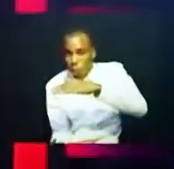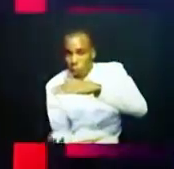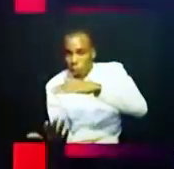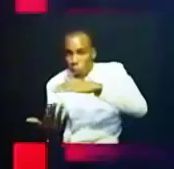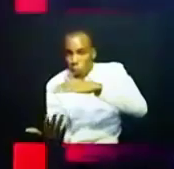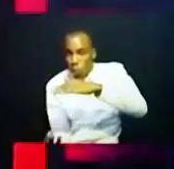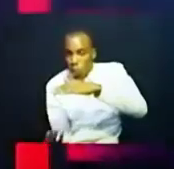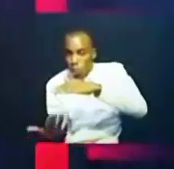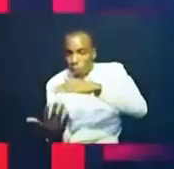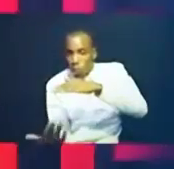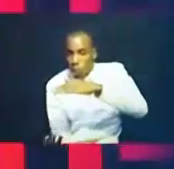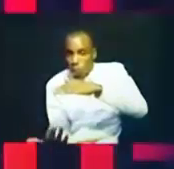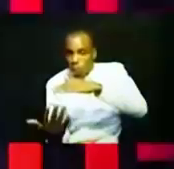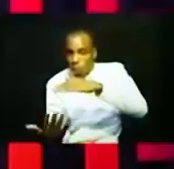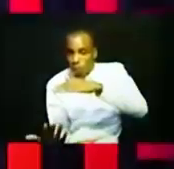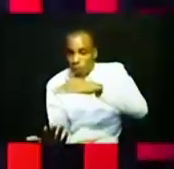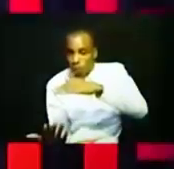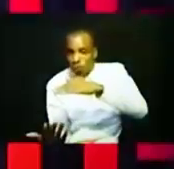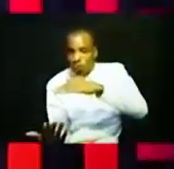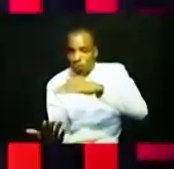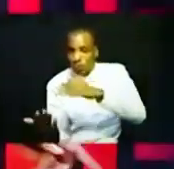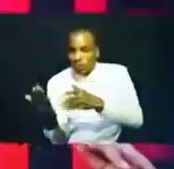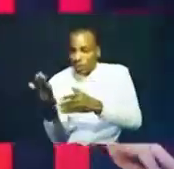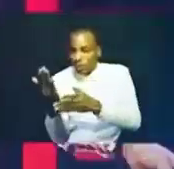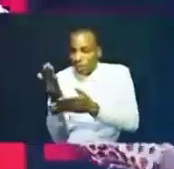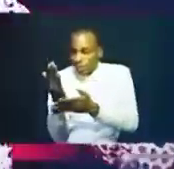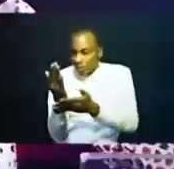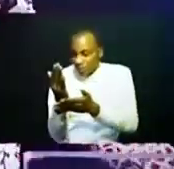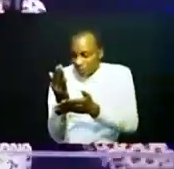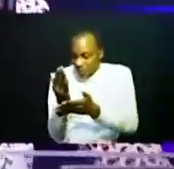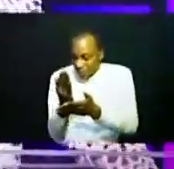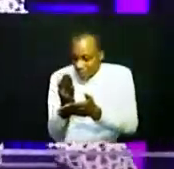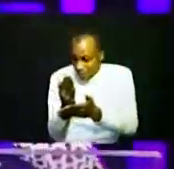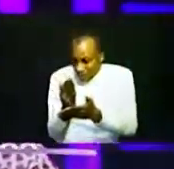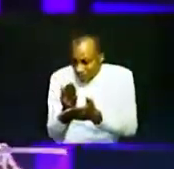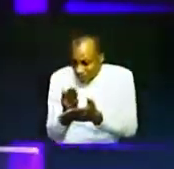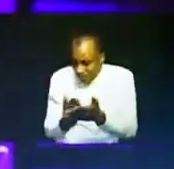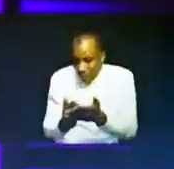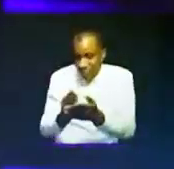up outside the oven waiting to enter.